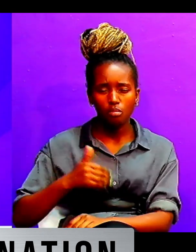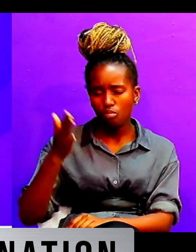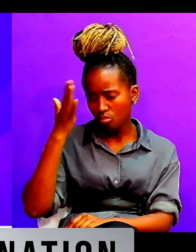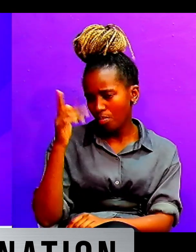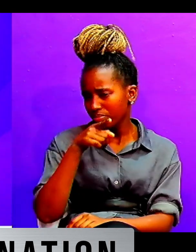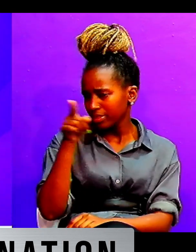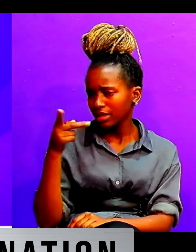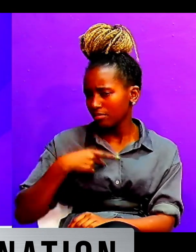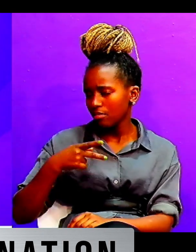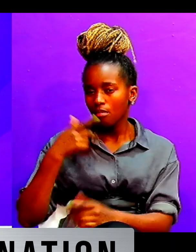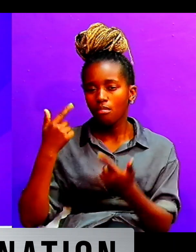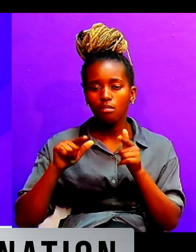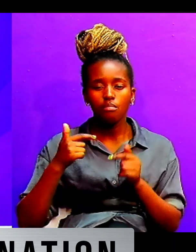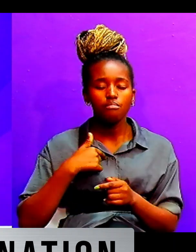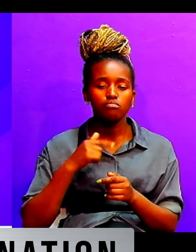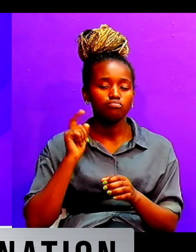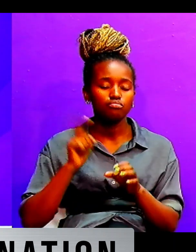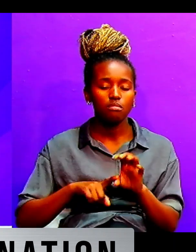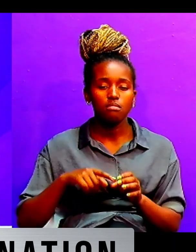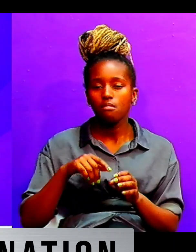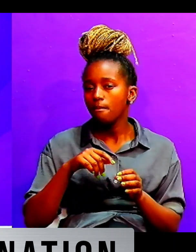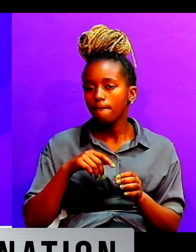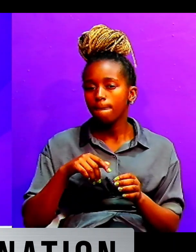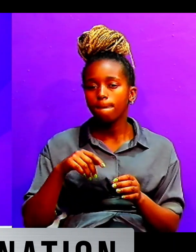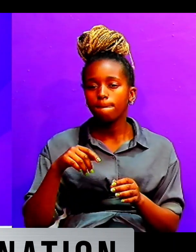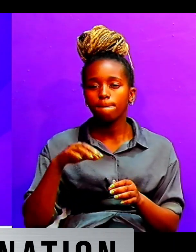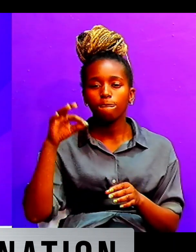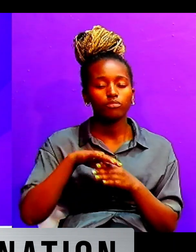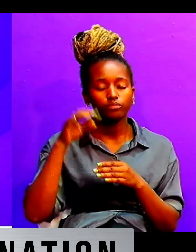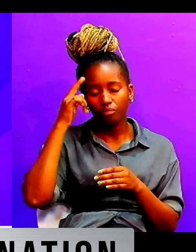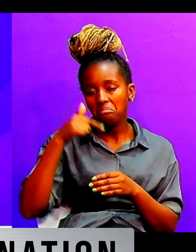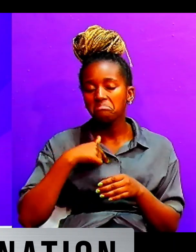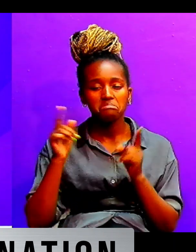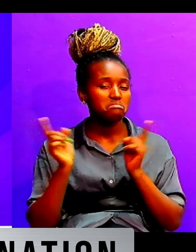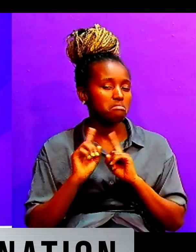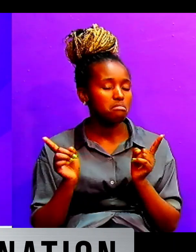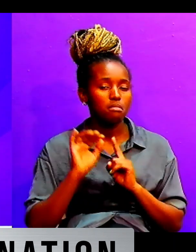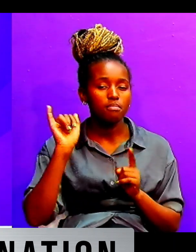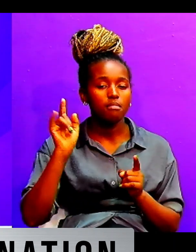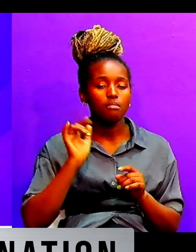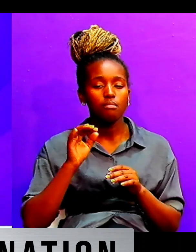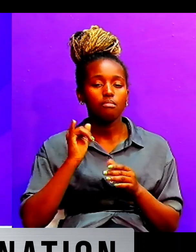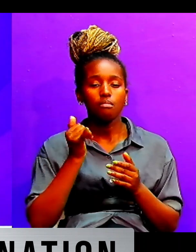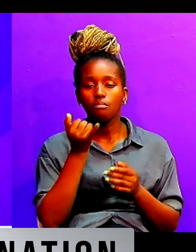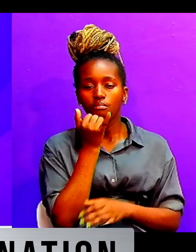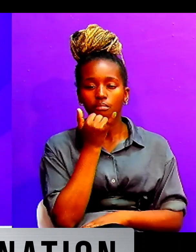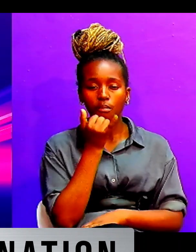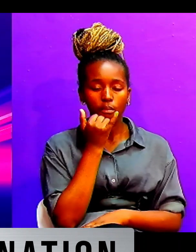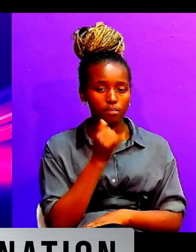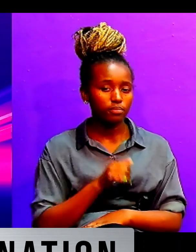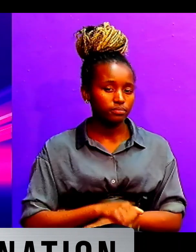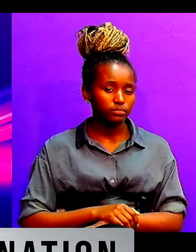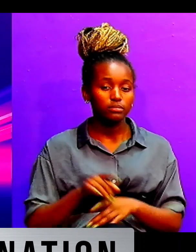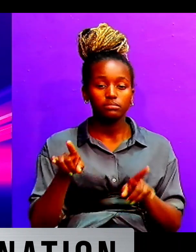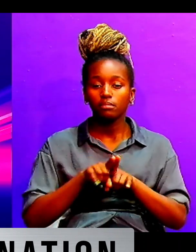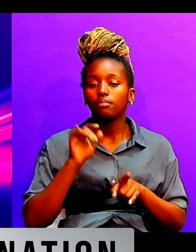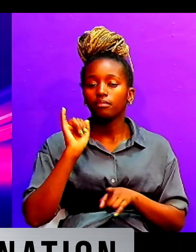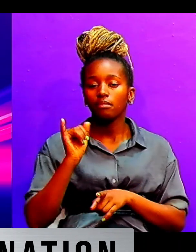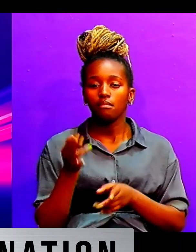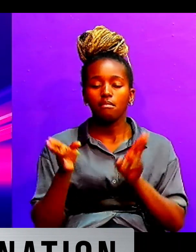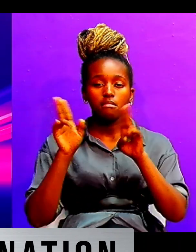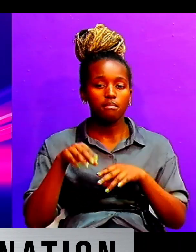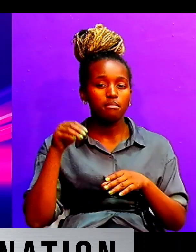Yes. So I moved away before the big decision was made. And actually that is what happens in political